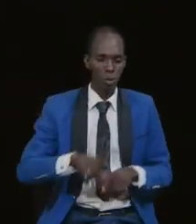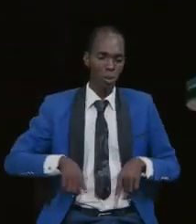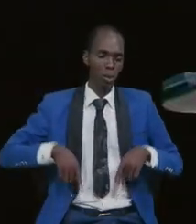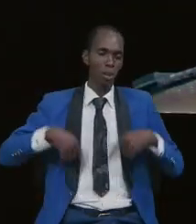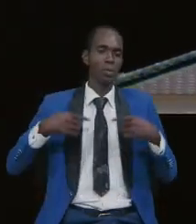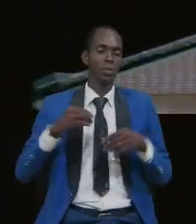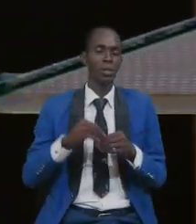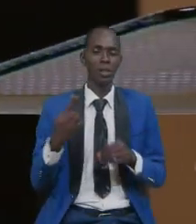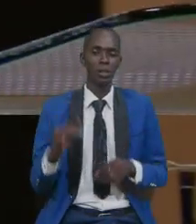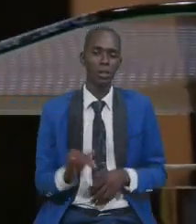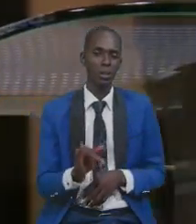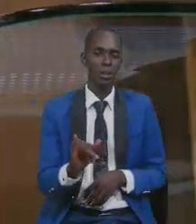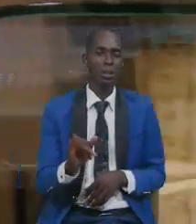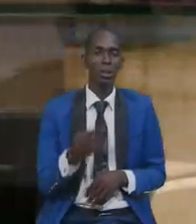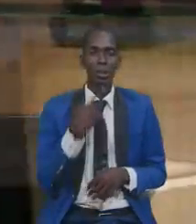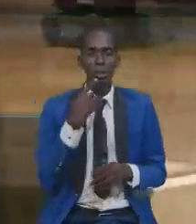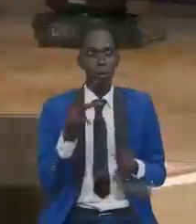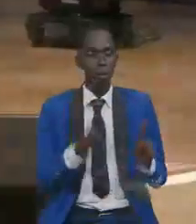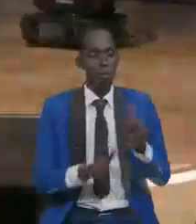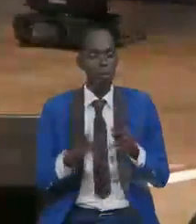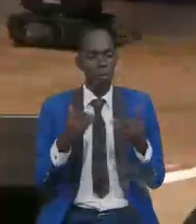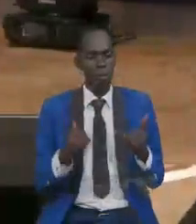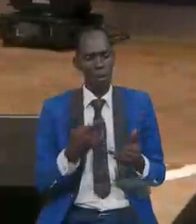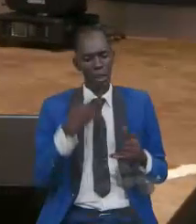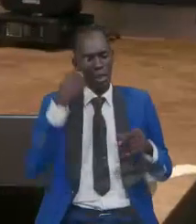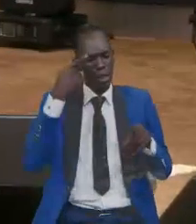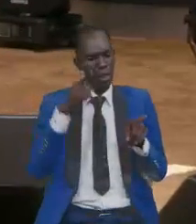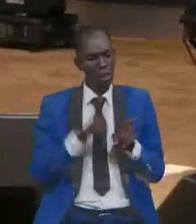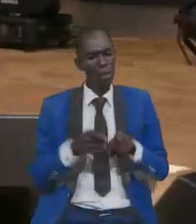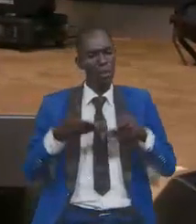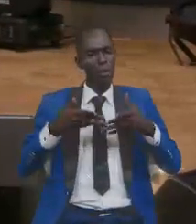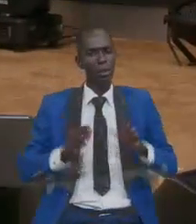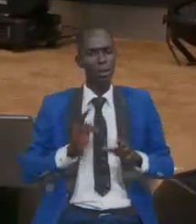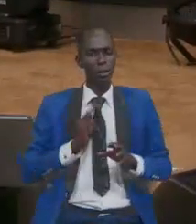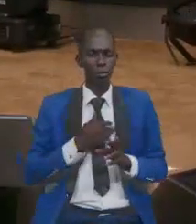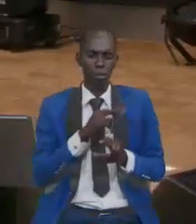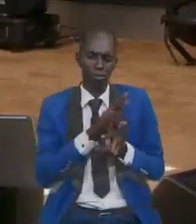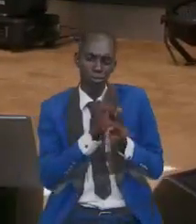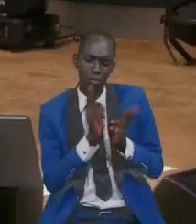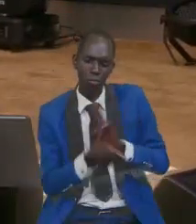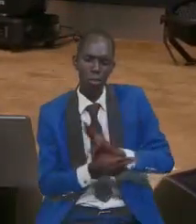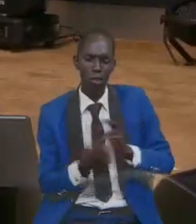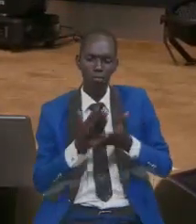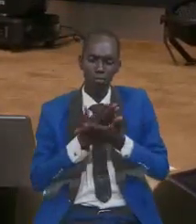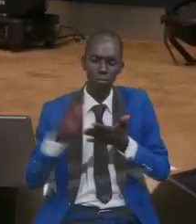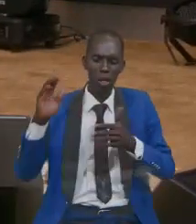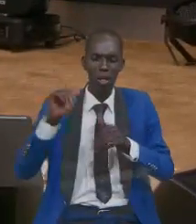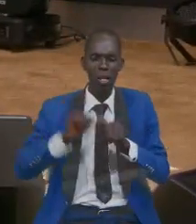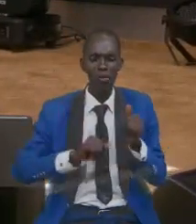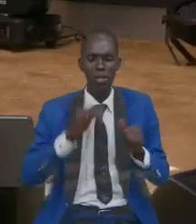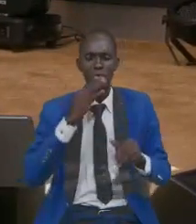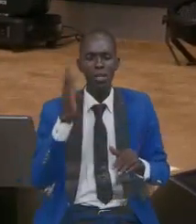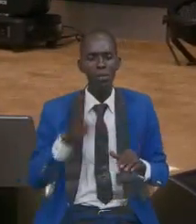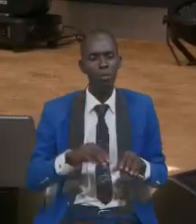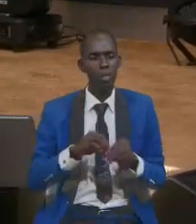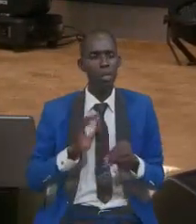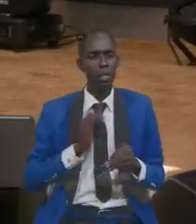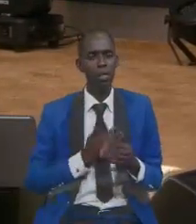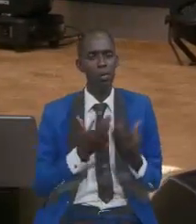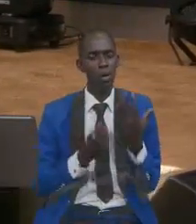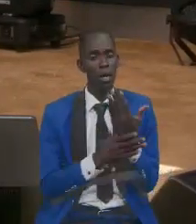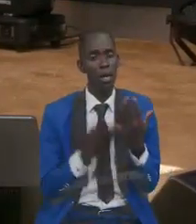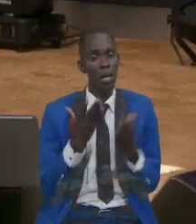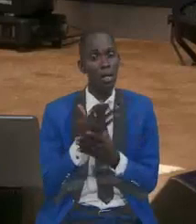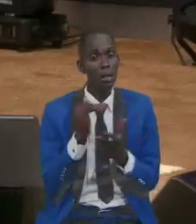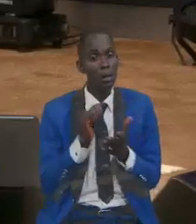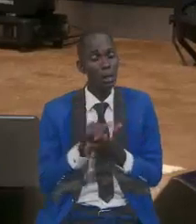eternity? They said, let us repent, let us turn away from every evil in our hand, that we perish not.